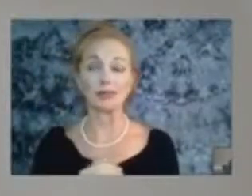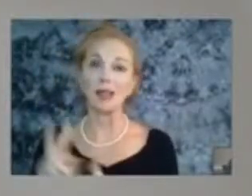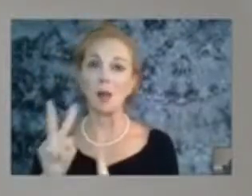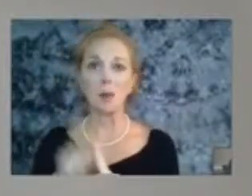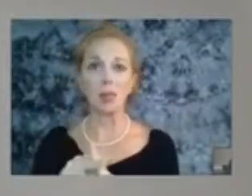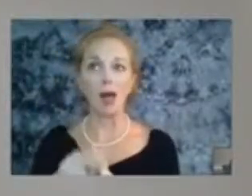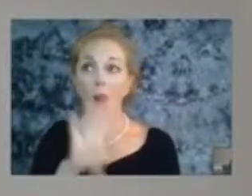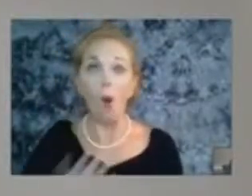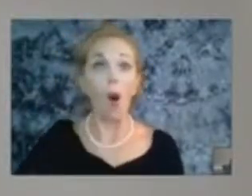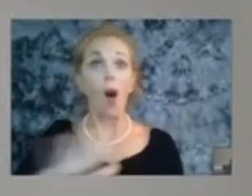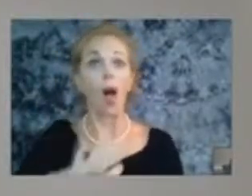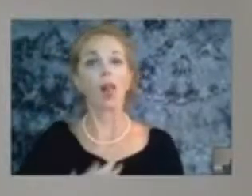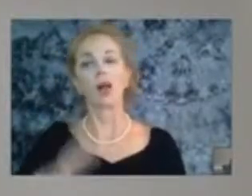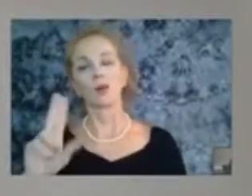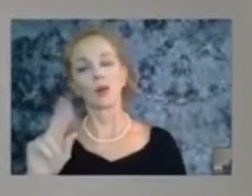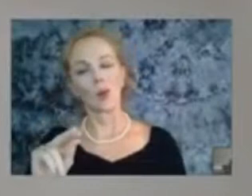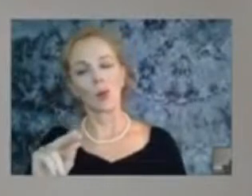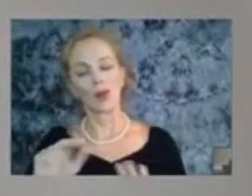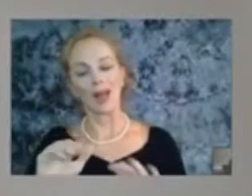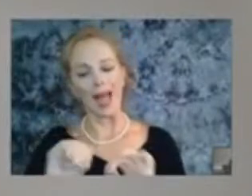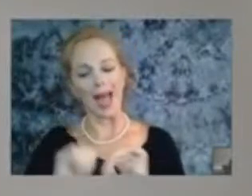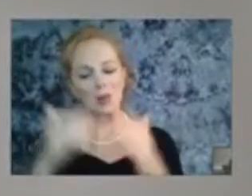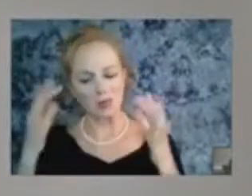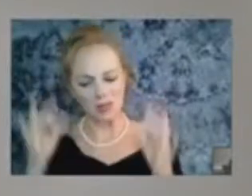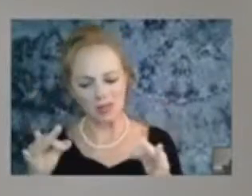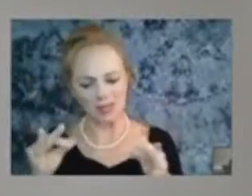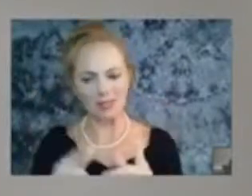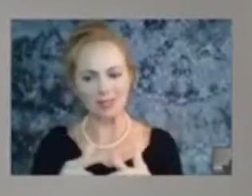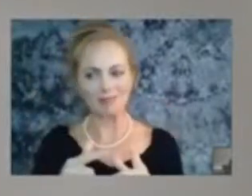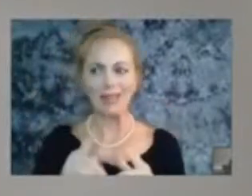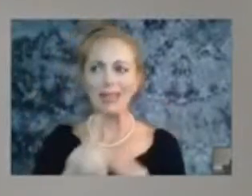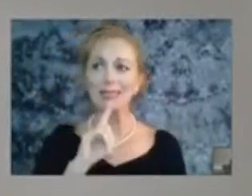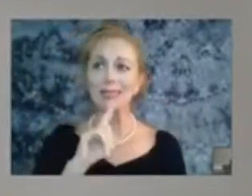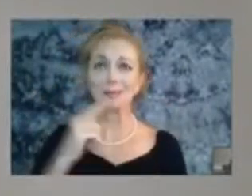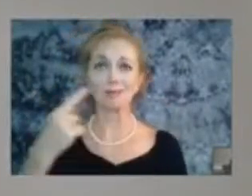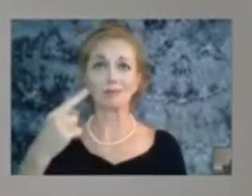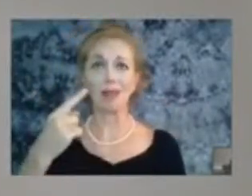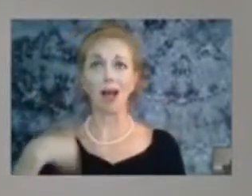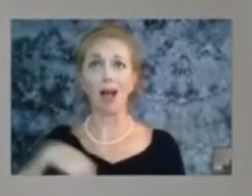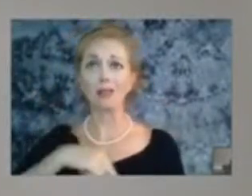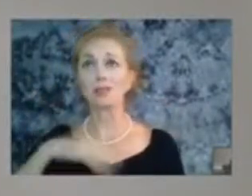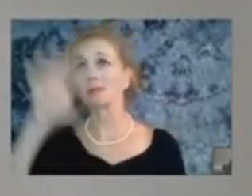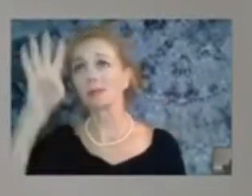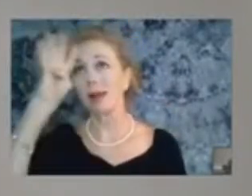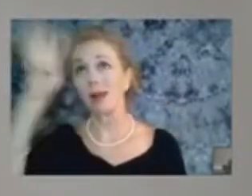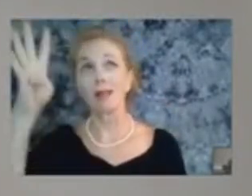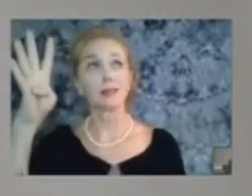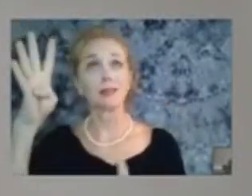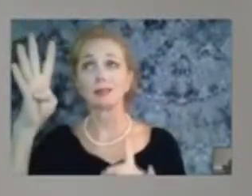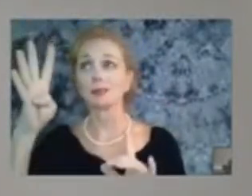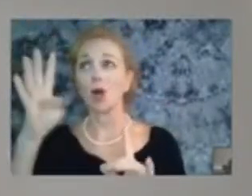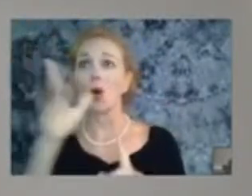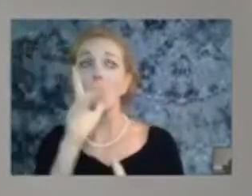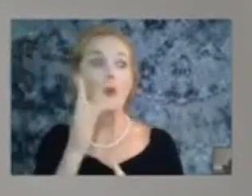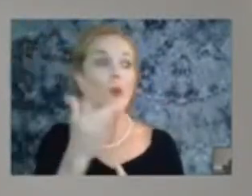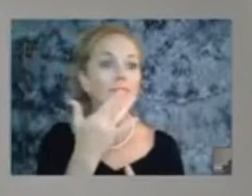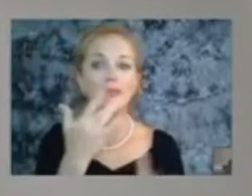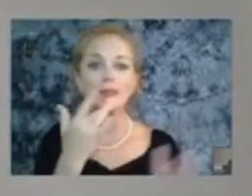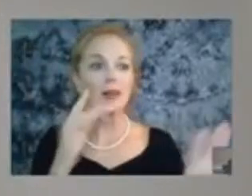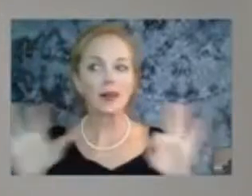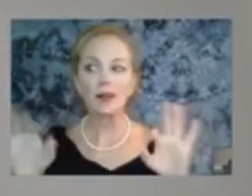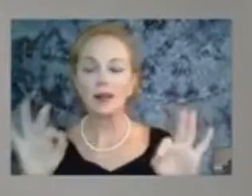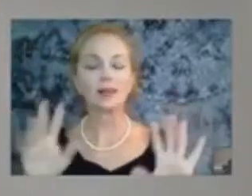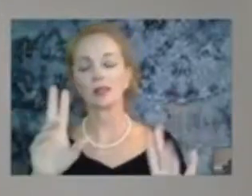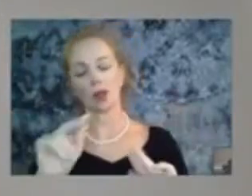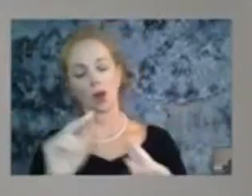that decision? Is it us arbitrarily making decisions to favor some people over others? No, that's absolutely not the case. What we need to